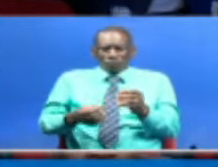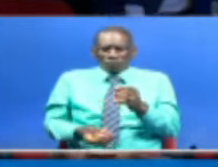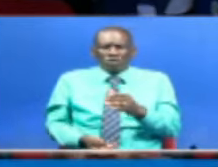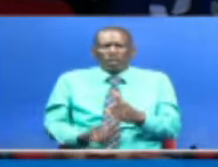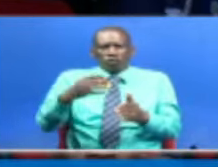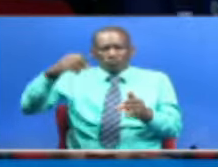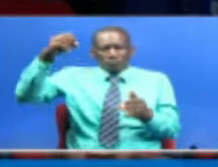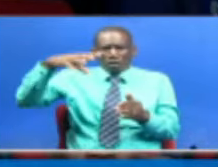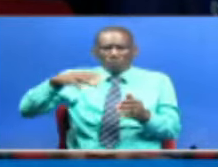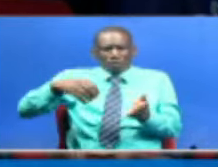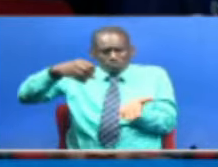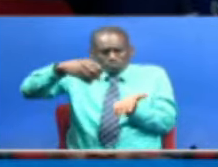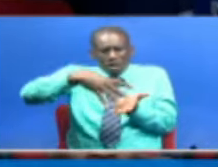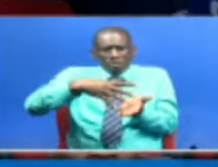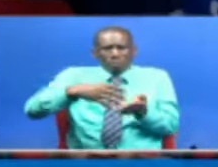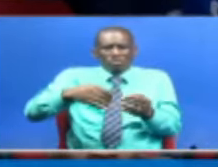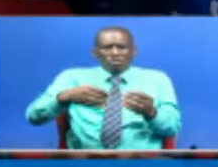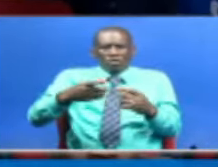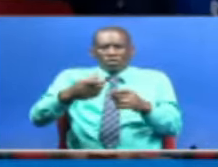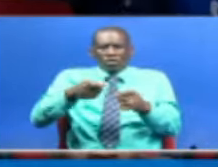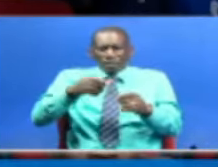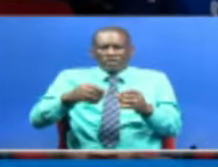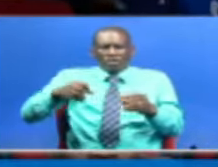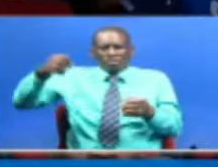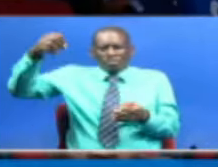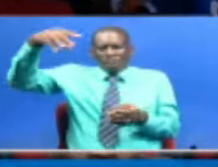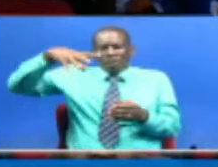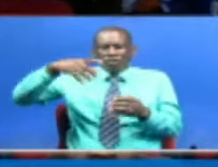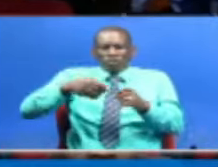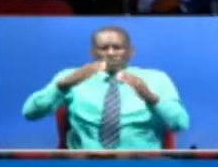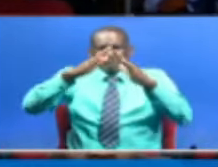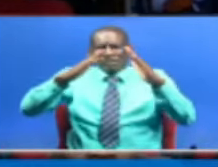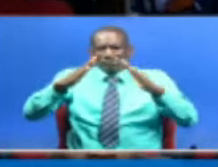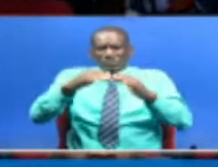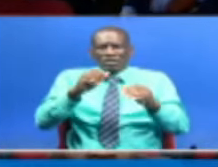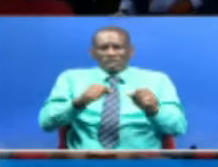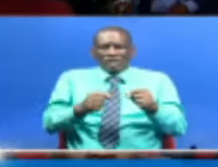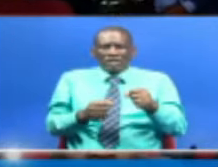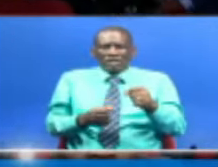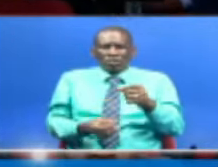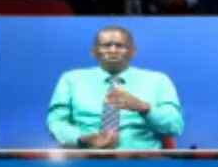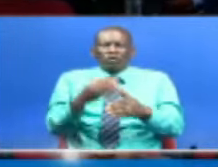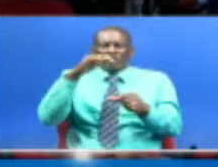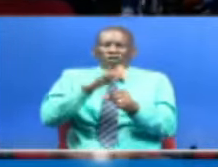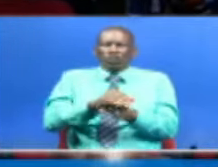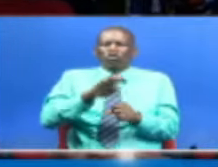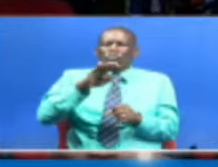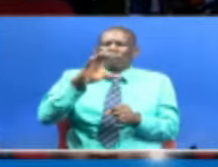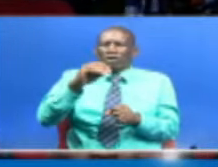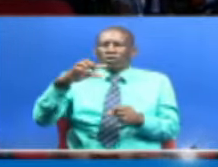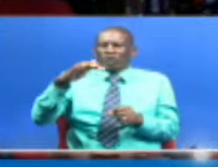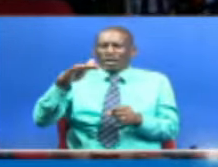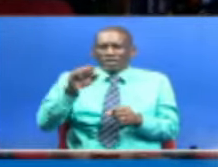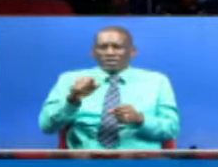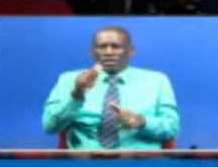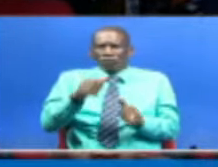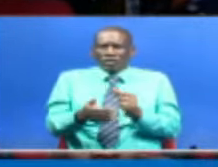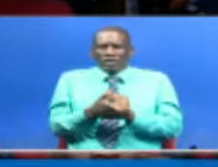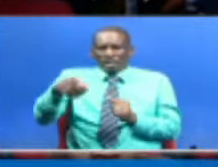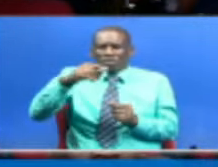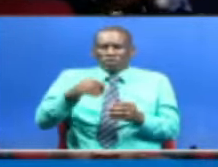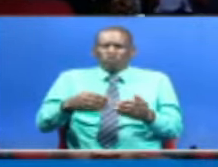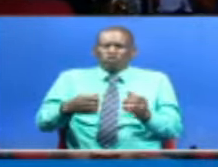the waste that comes from these houses can produce a lot of biogas that will help us to offset fossil